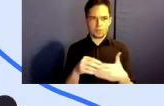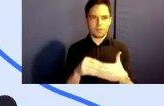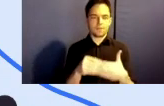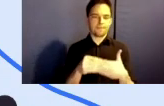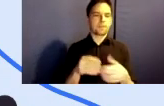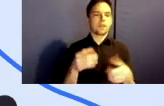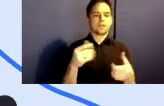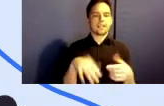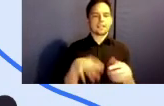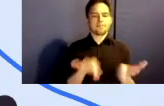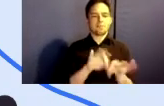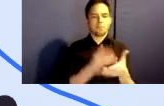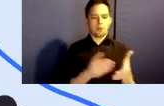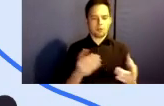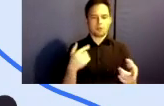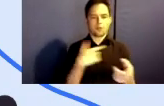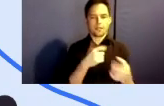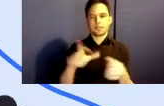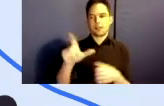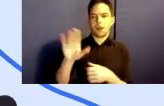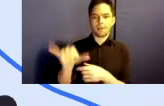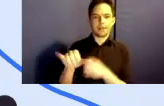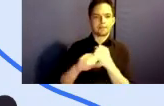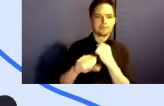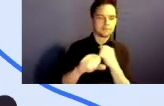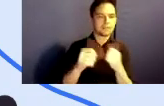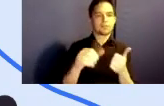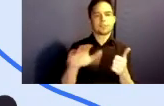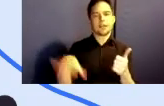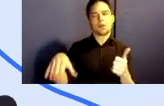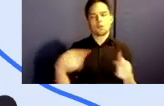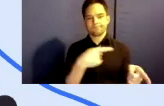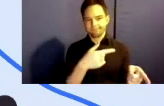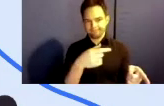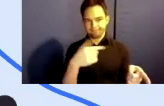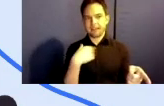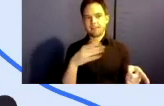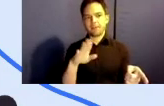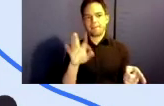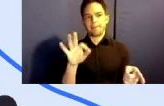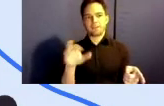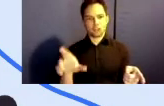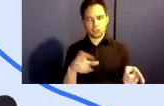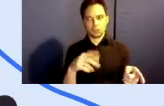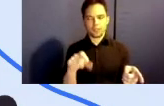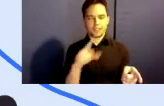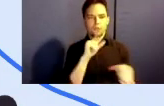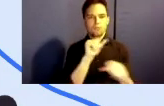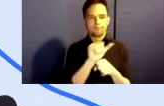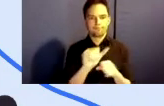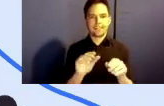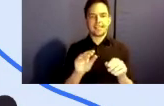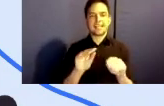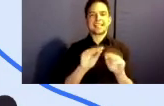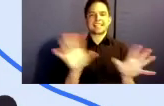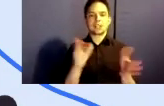we could be lobbying for and having negotiations with COVAX to say, okay, you have this buffer, we really need a clear budget line there